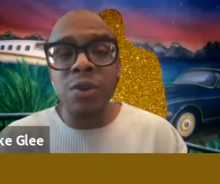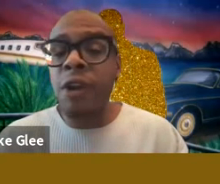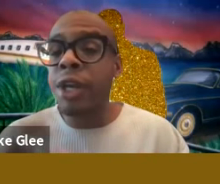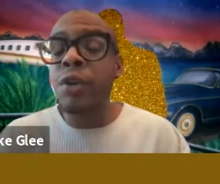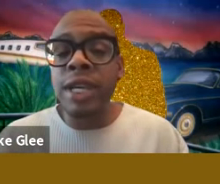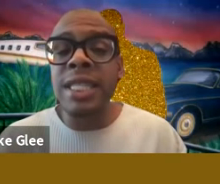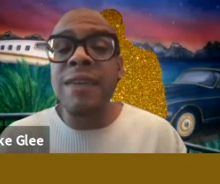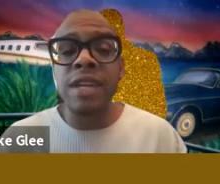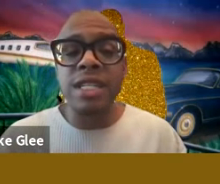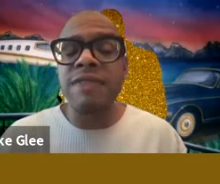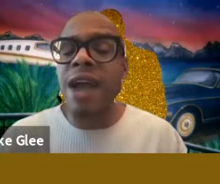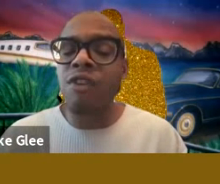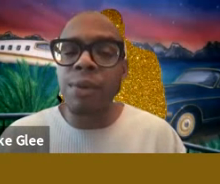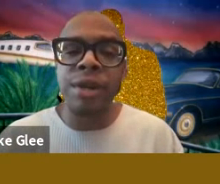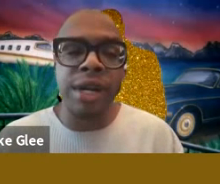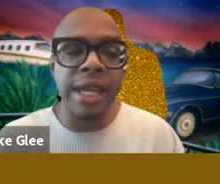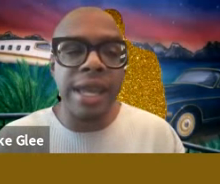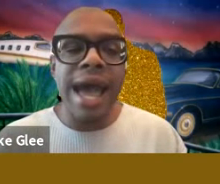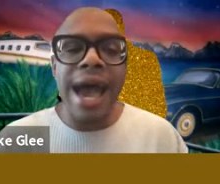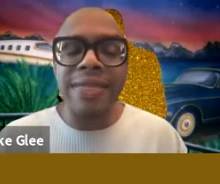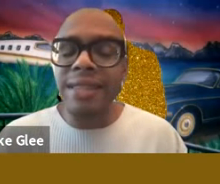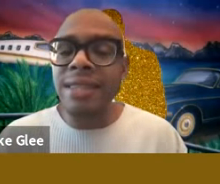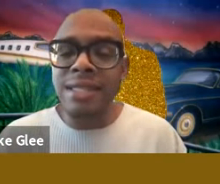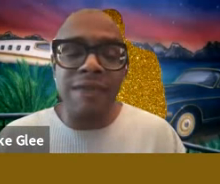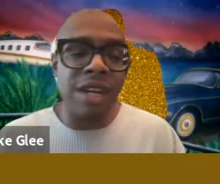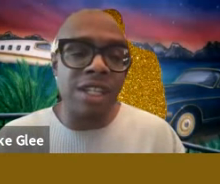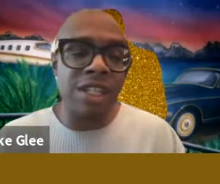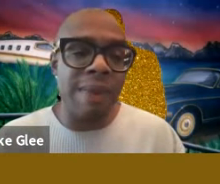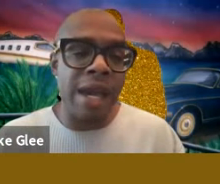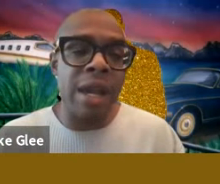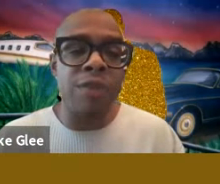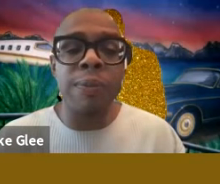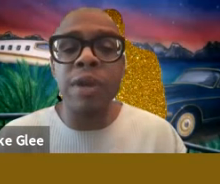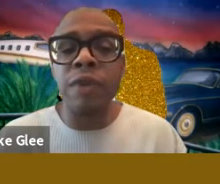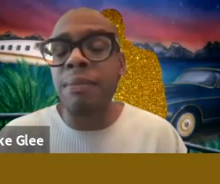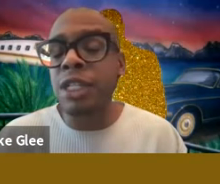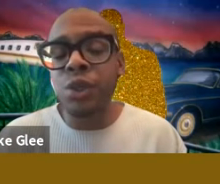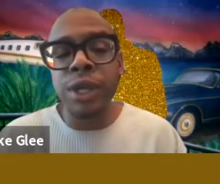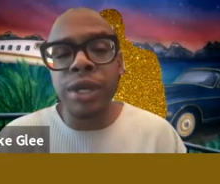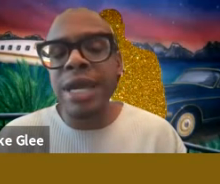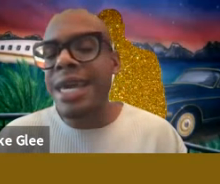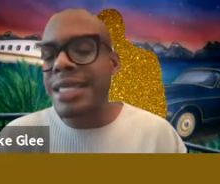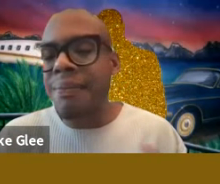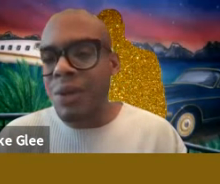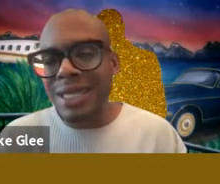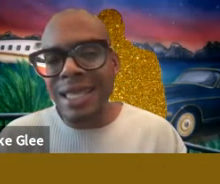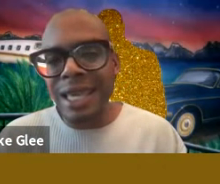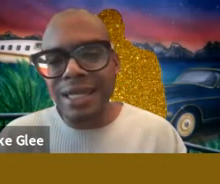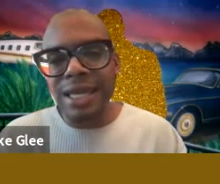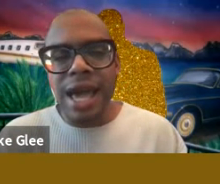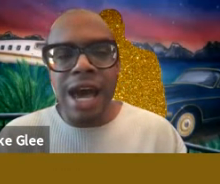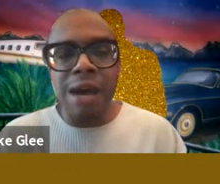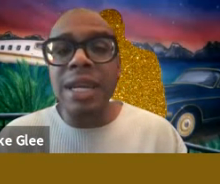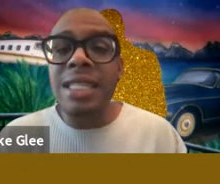complex to varying degrees definitions of Afro-modernity. I think that this definition by Guthrie P. Ramsey Jr. is the most